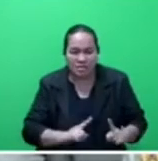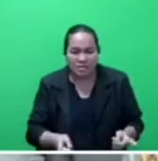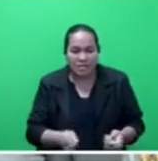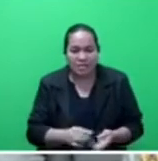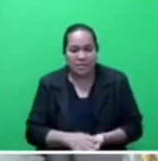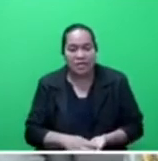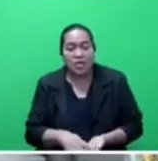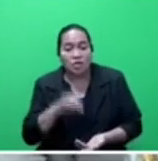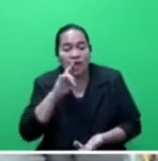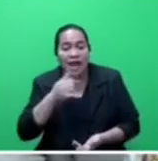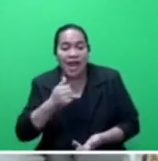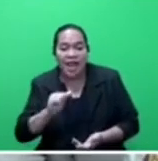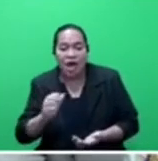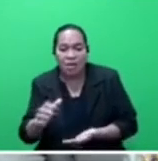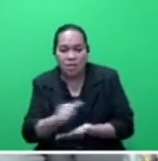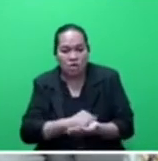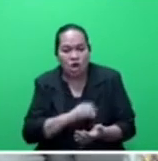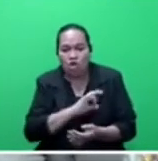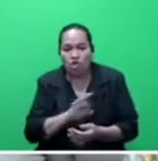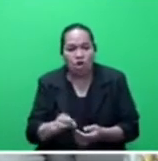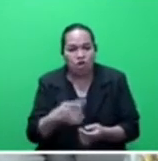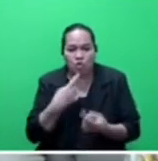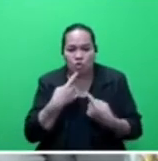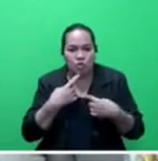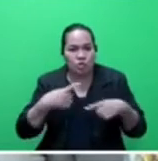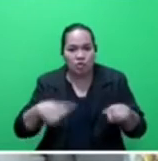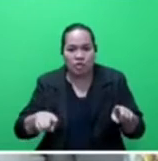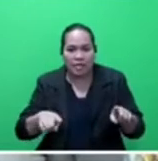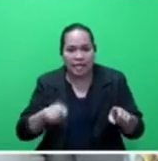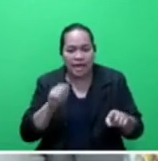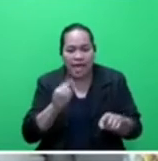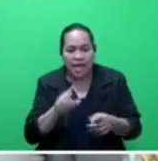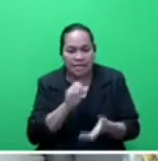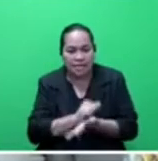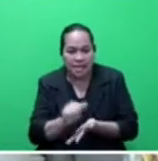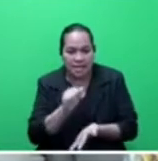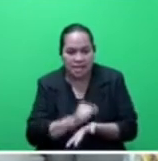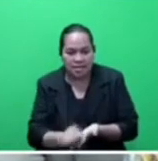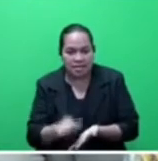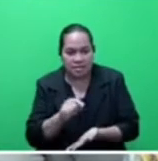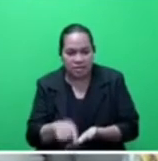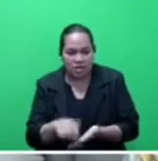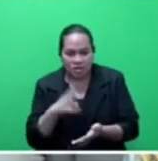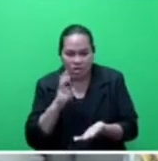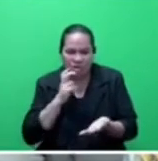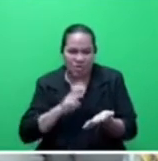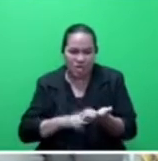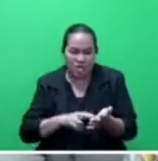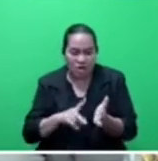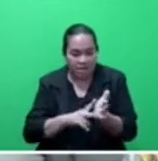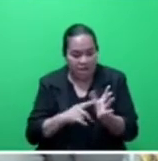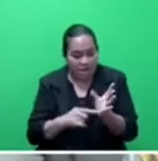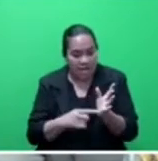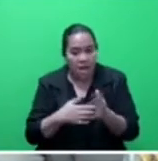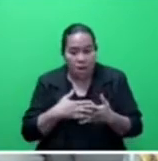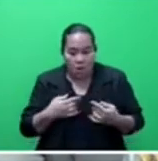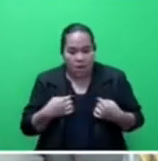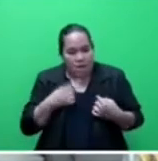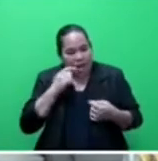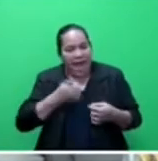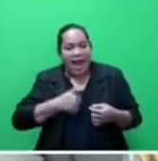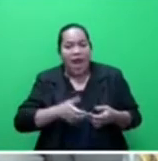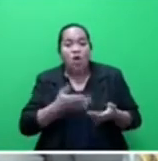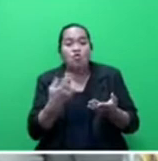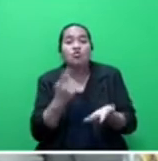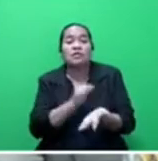purchases not to declare sales on deregistration from VAT. We are allowing those selling the properties, even though they